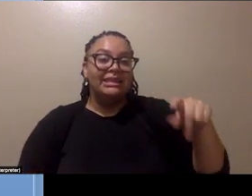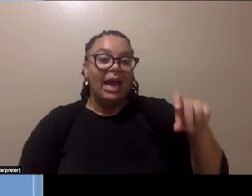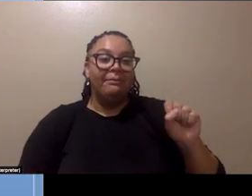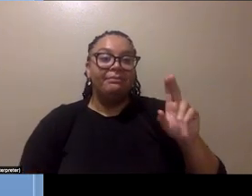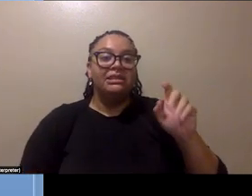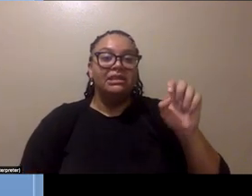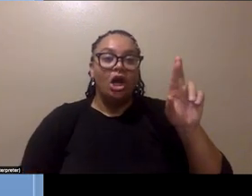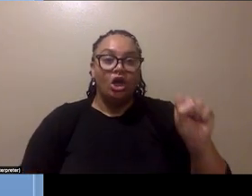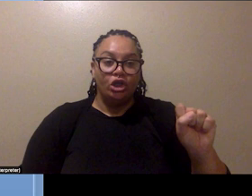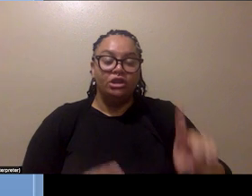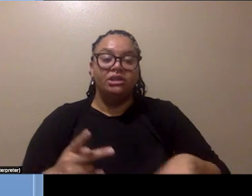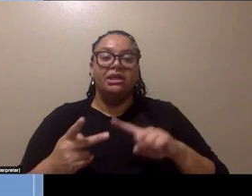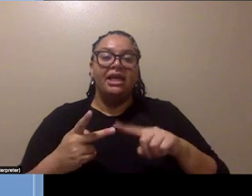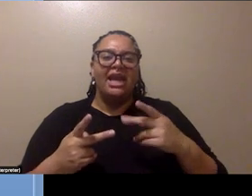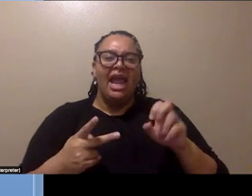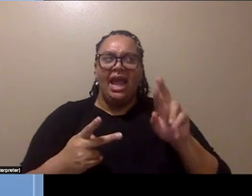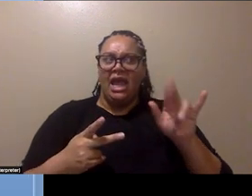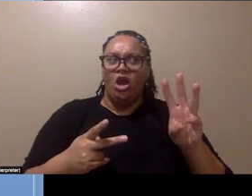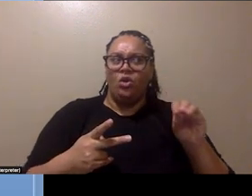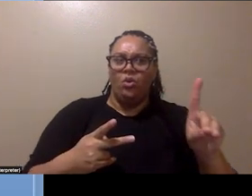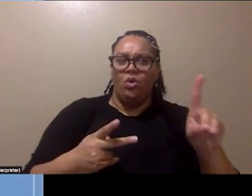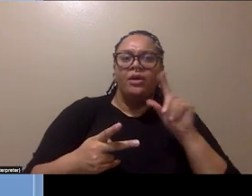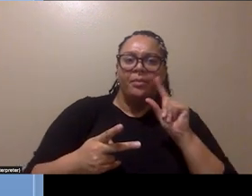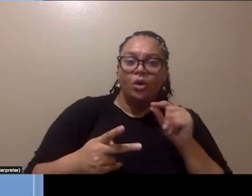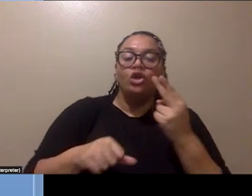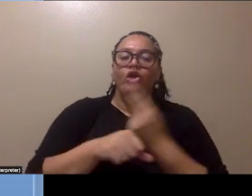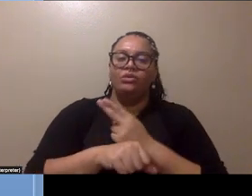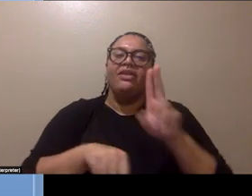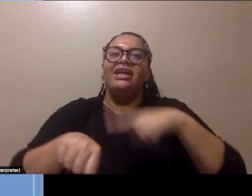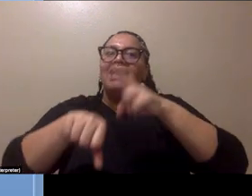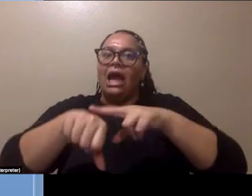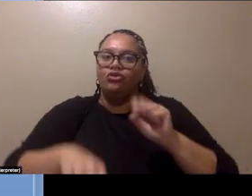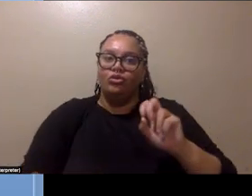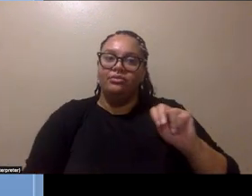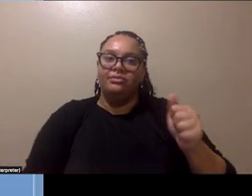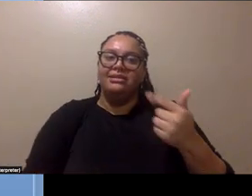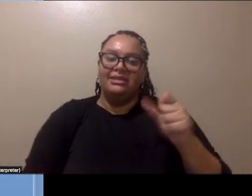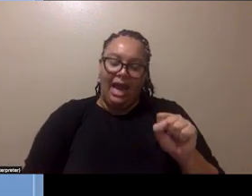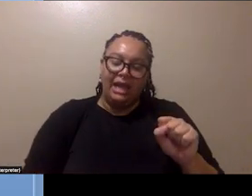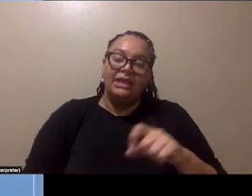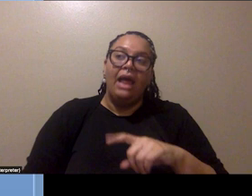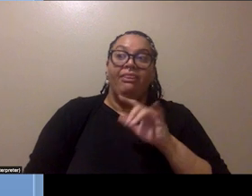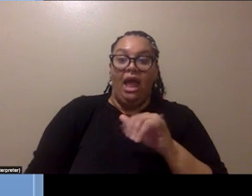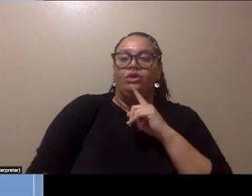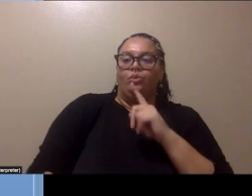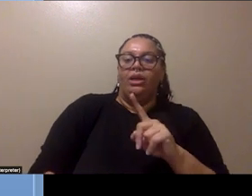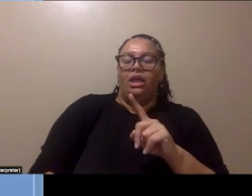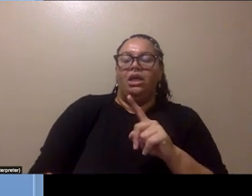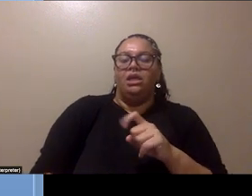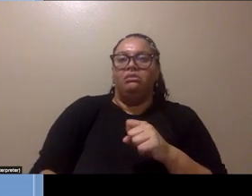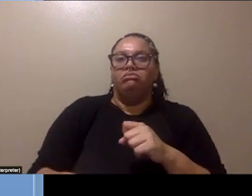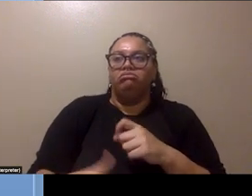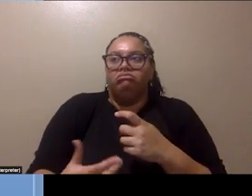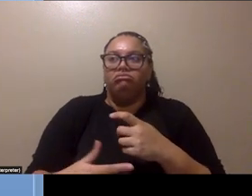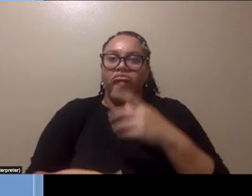red-breasted sapsucker and more hairy woodpecker using some of those younger natural snags in the stands, which, you know, sort of